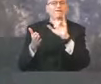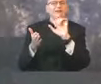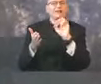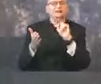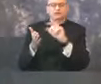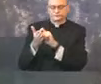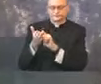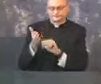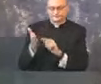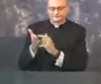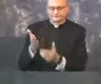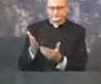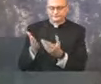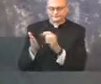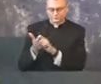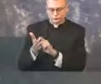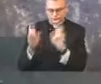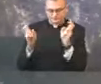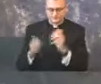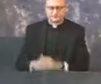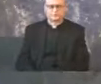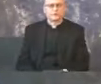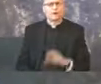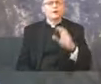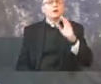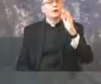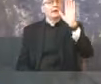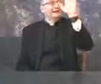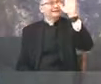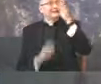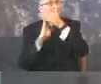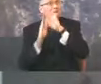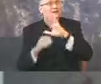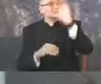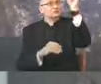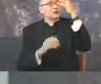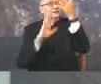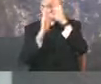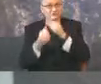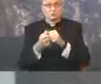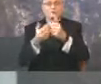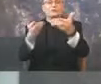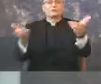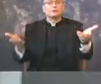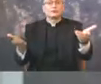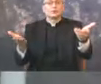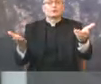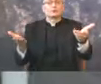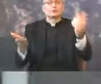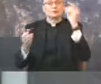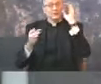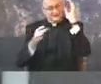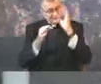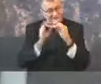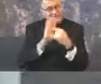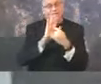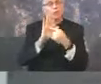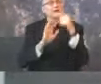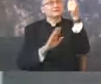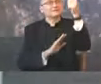Grace to you and peace from Jesus Christ, who is the faithful witness, the firstborn of the